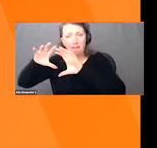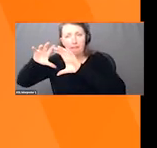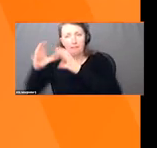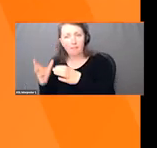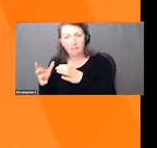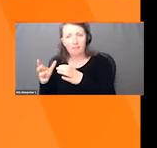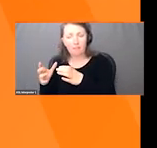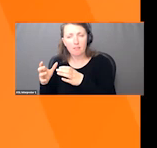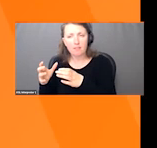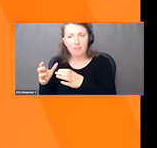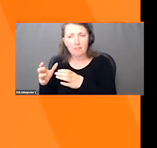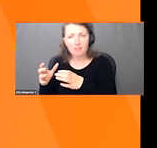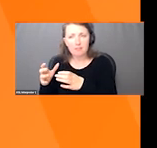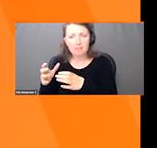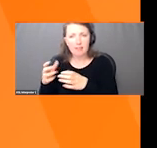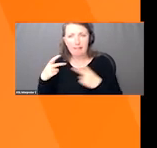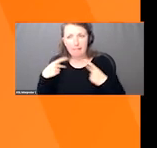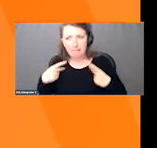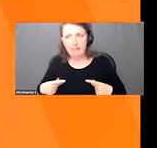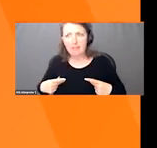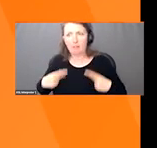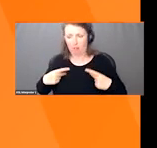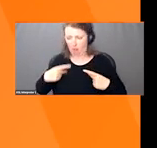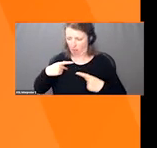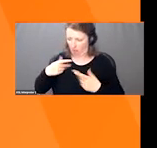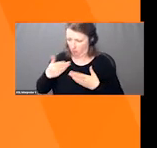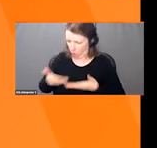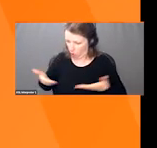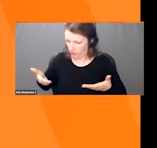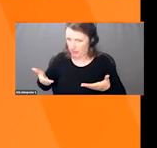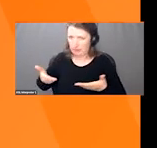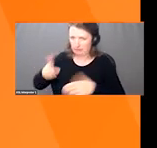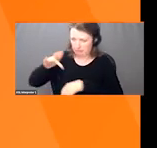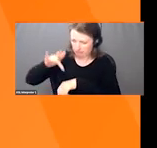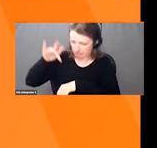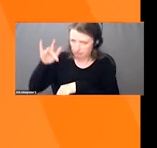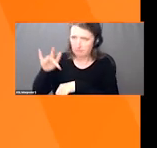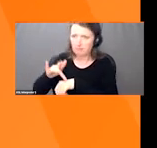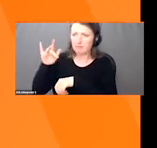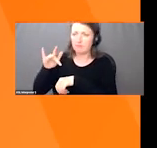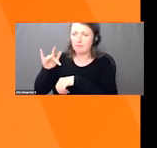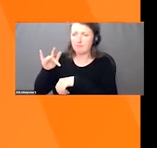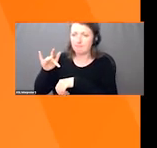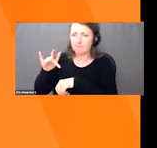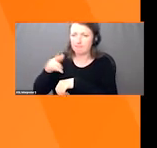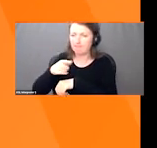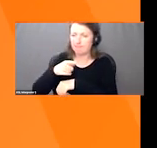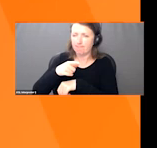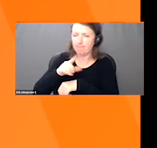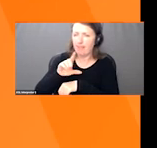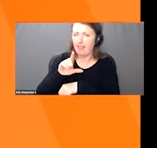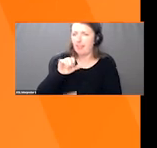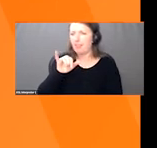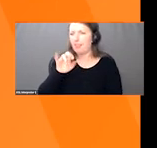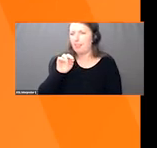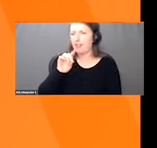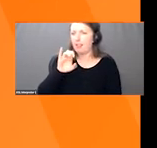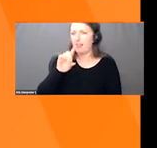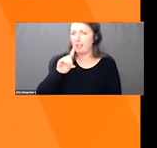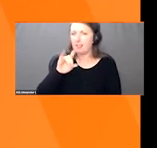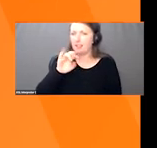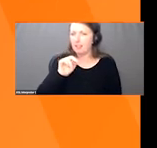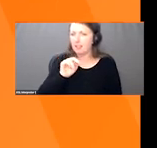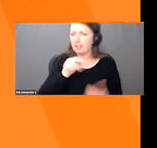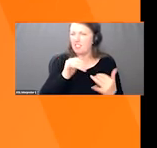for physical goods just yet. They will. It is on the product roadmap for them, in terms of